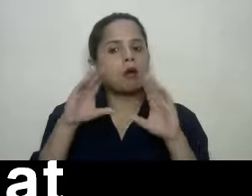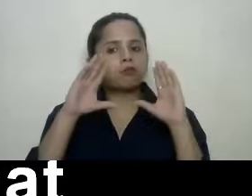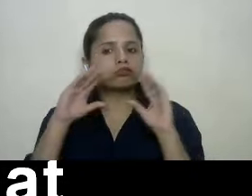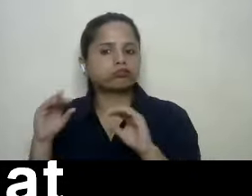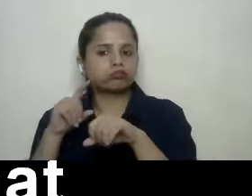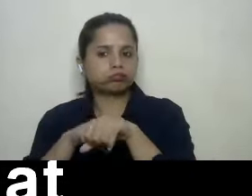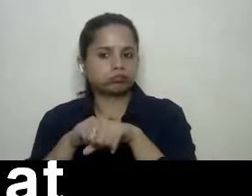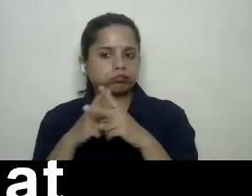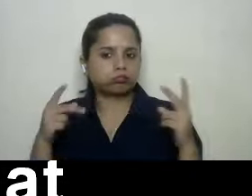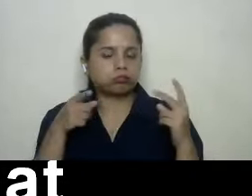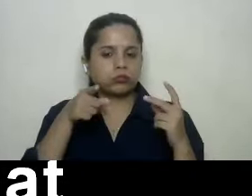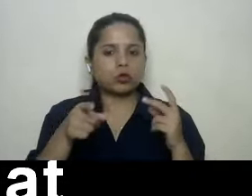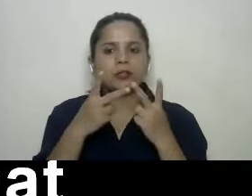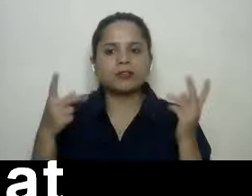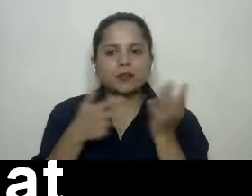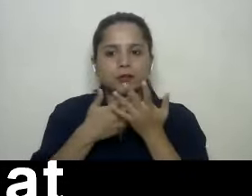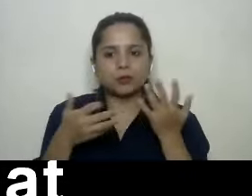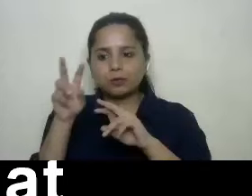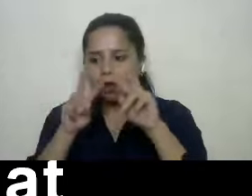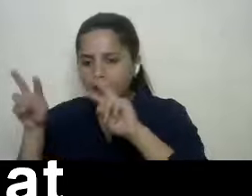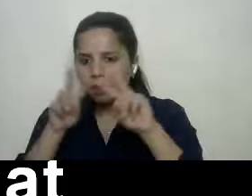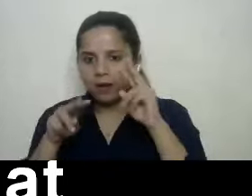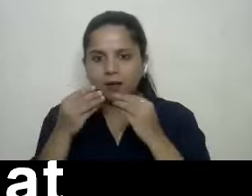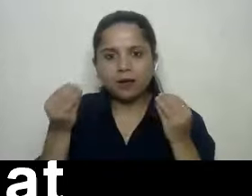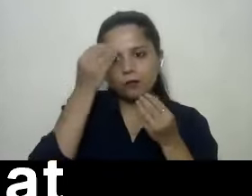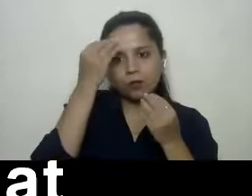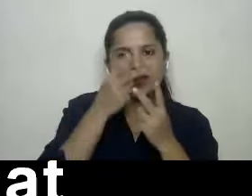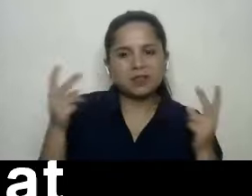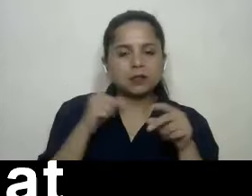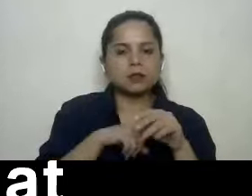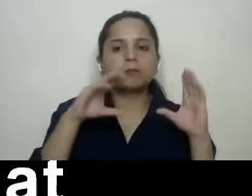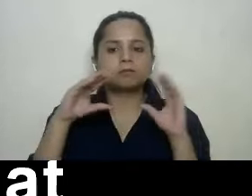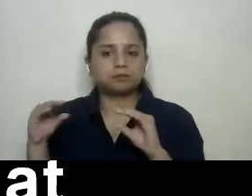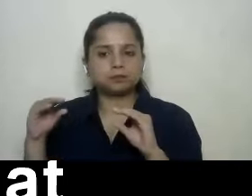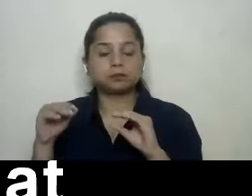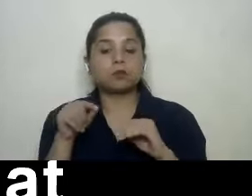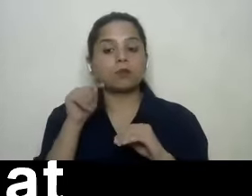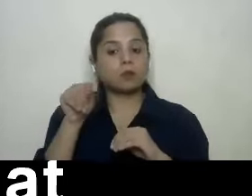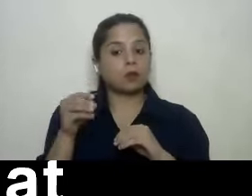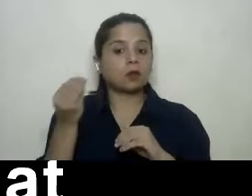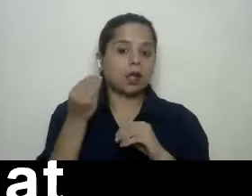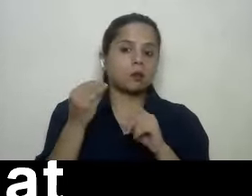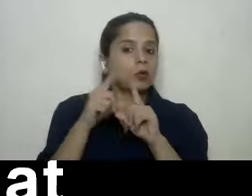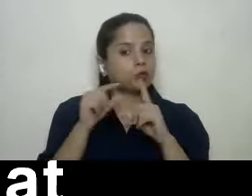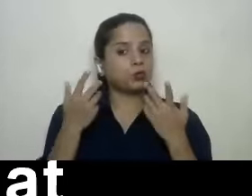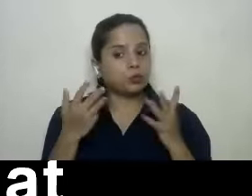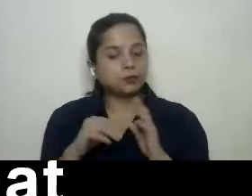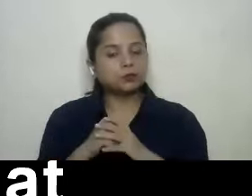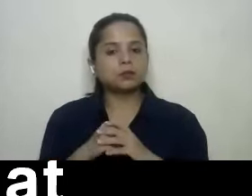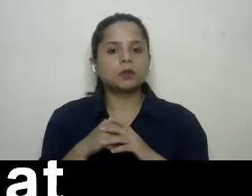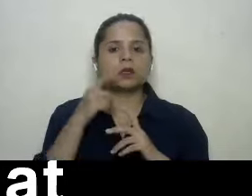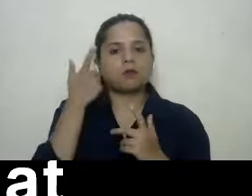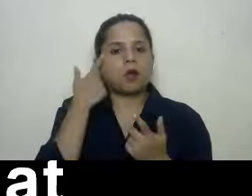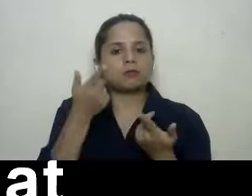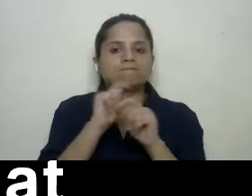you would be going to different resources to find out information. So it has done the walking job for you, and